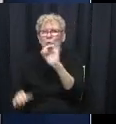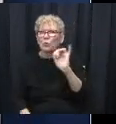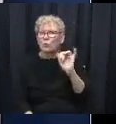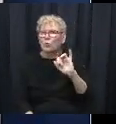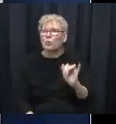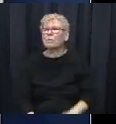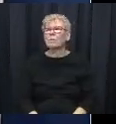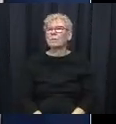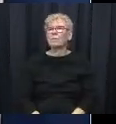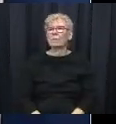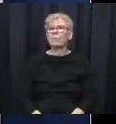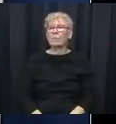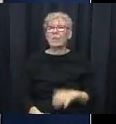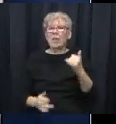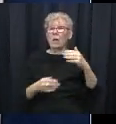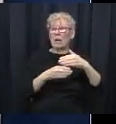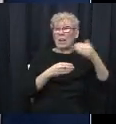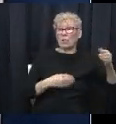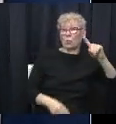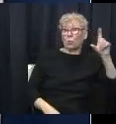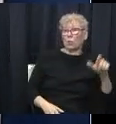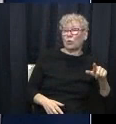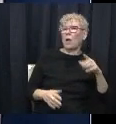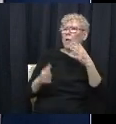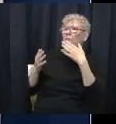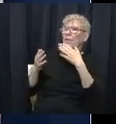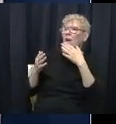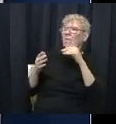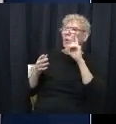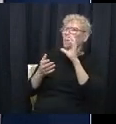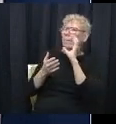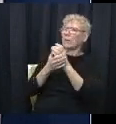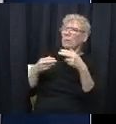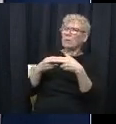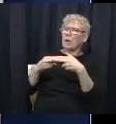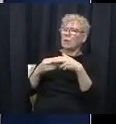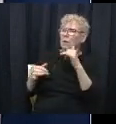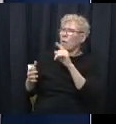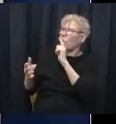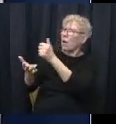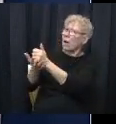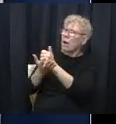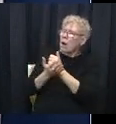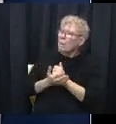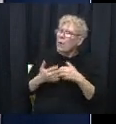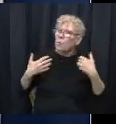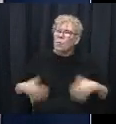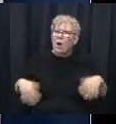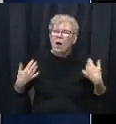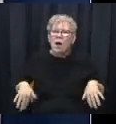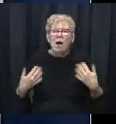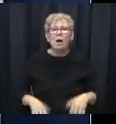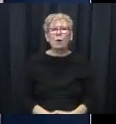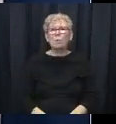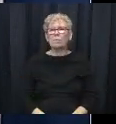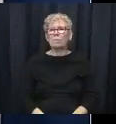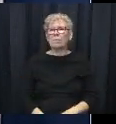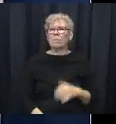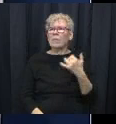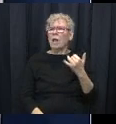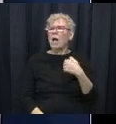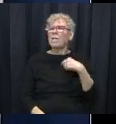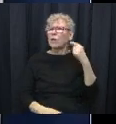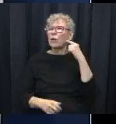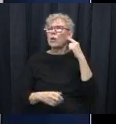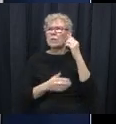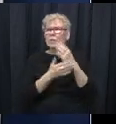question about the back and forth going on between CDPHE and El Paso County about equity